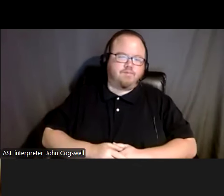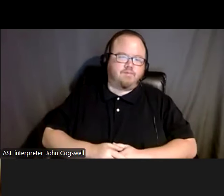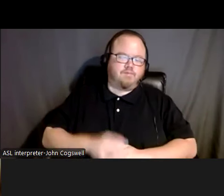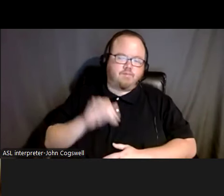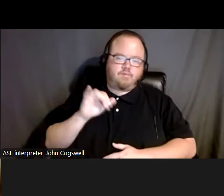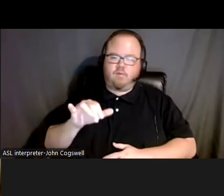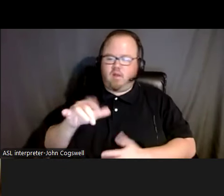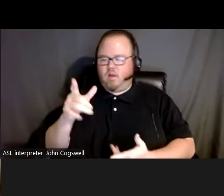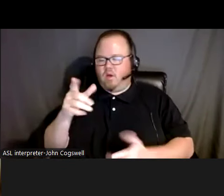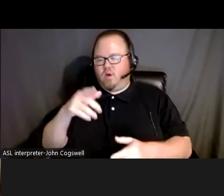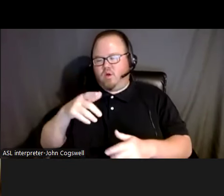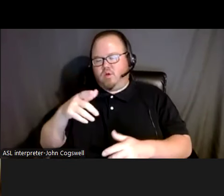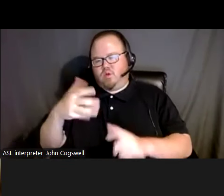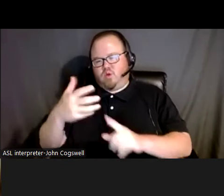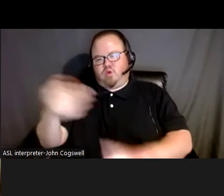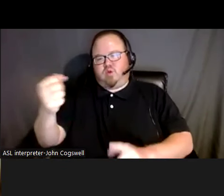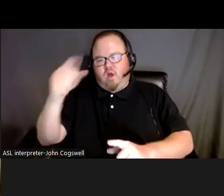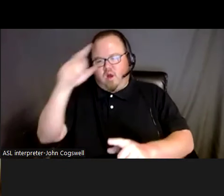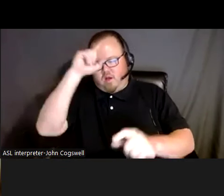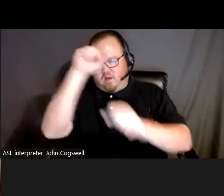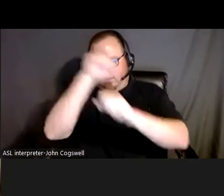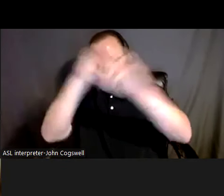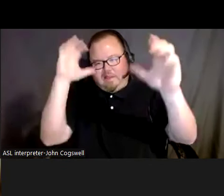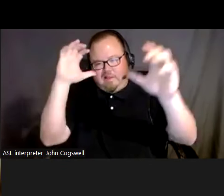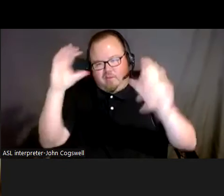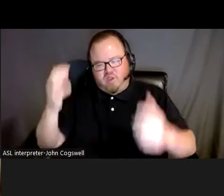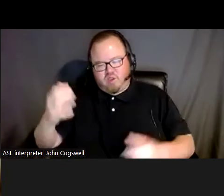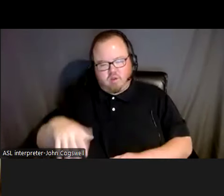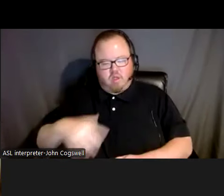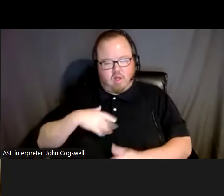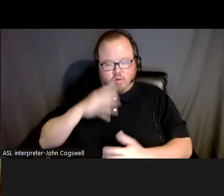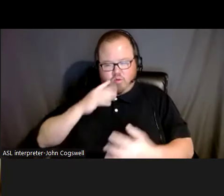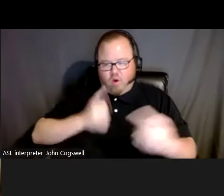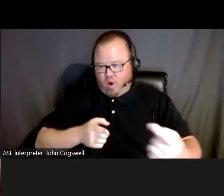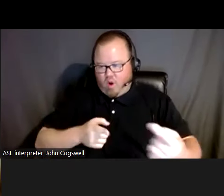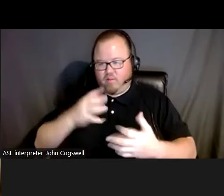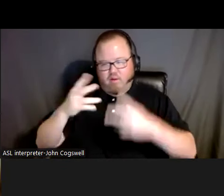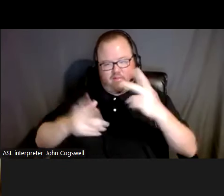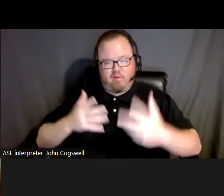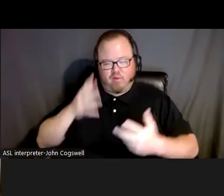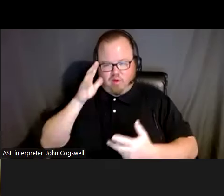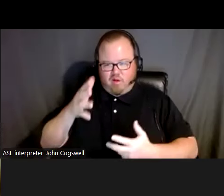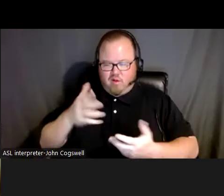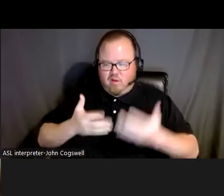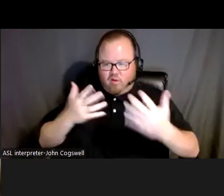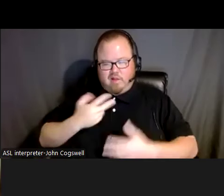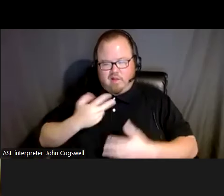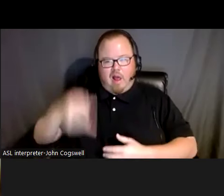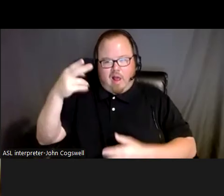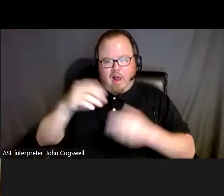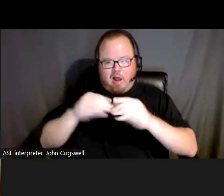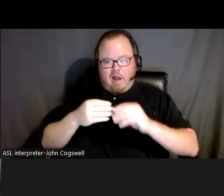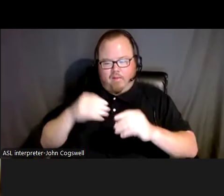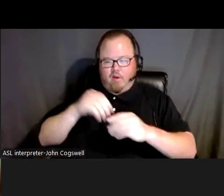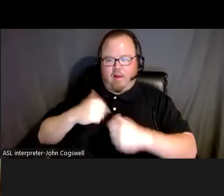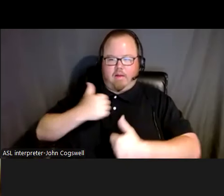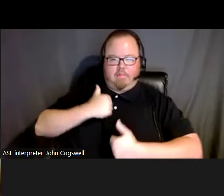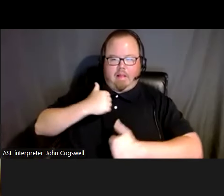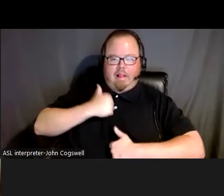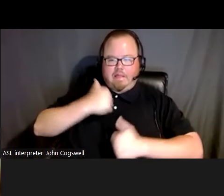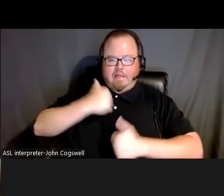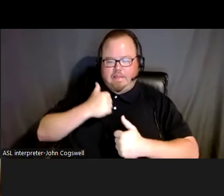image. That's why we see that I would argue, and a lot of people suggest that's why we see higher rates of suicide in the military and